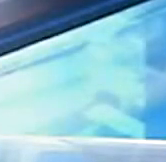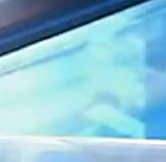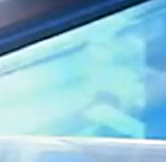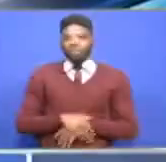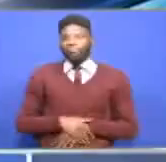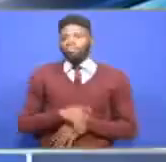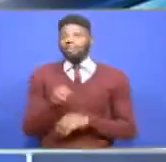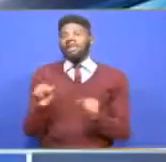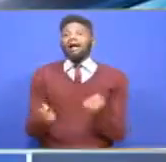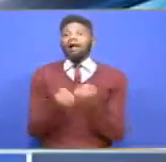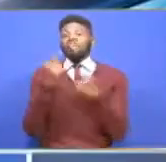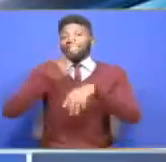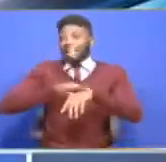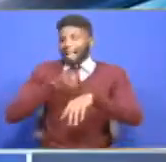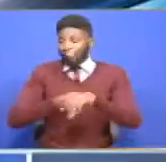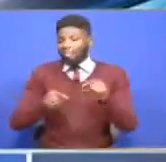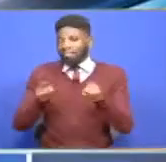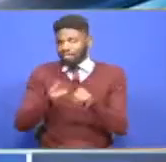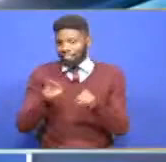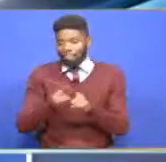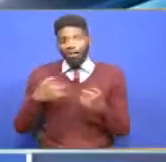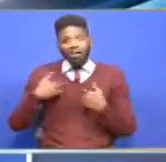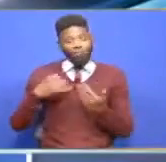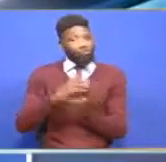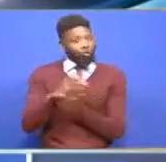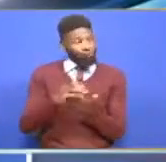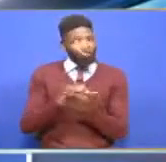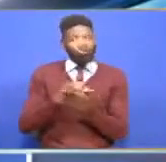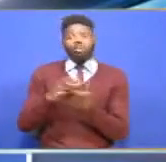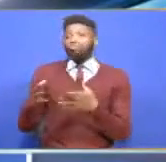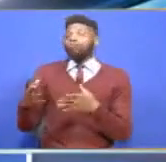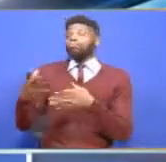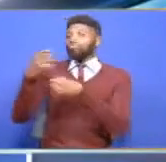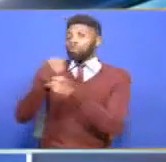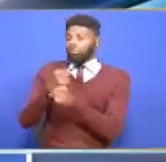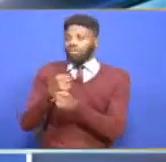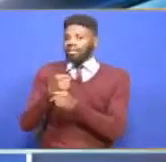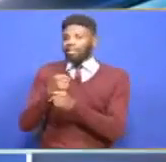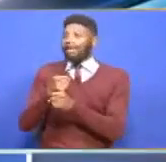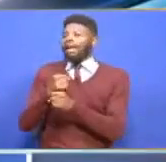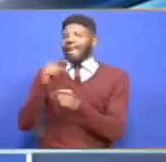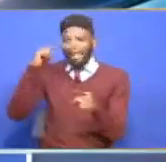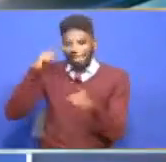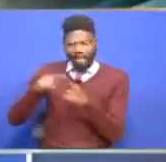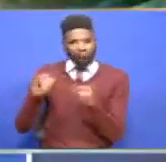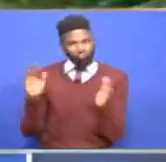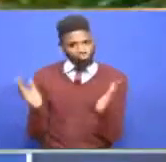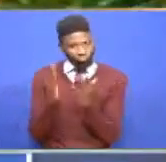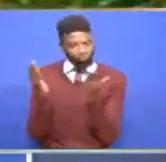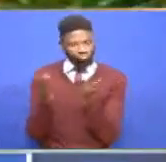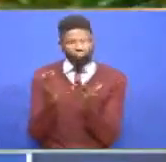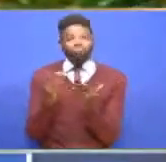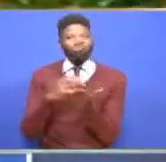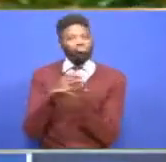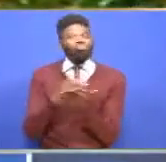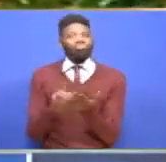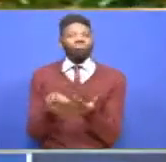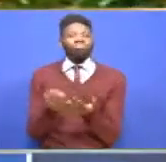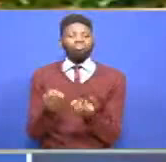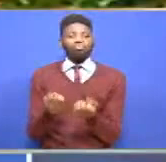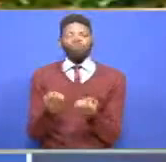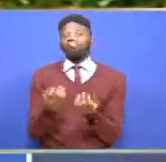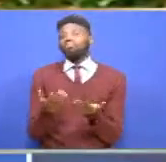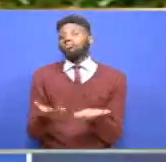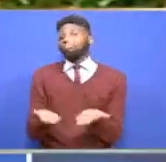of decrepit coffee societies in a move to bolster the production. Agriculture Cabinet Secretary Peter Munya assured farmers